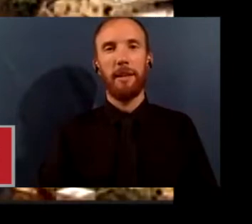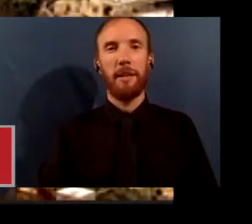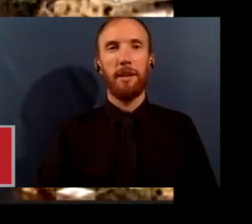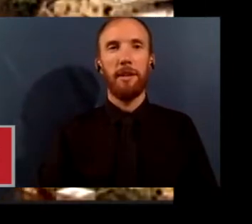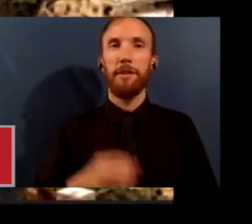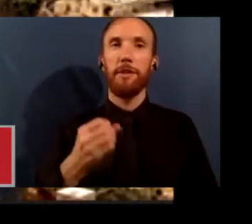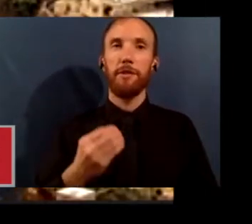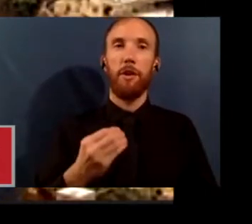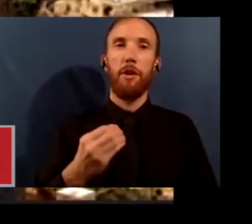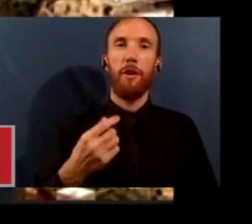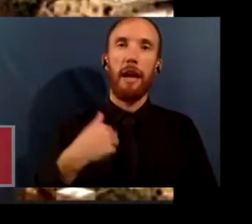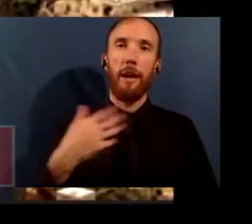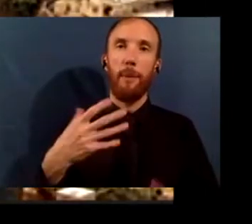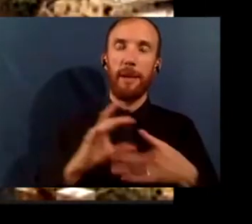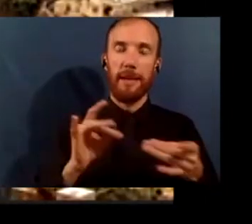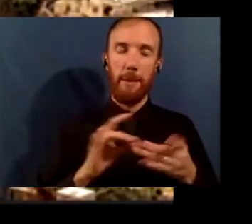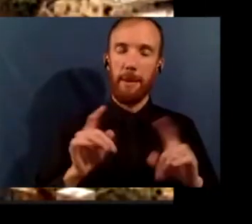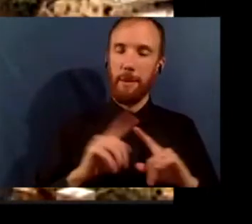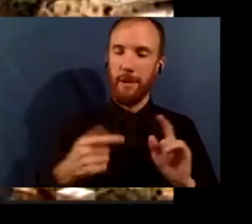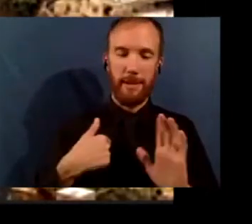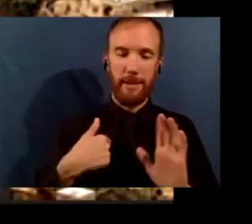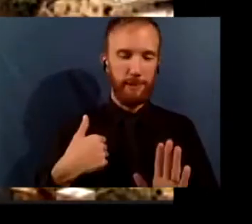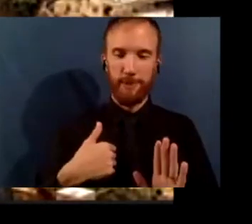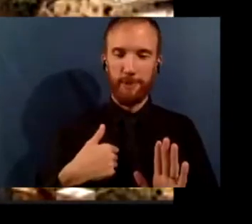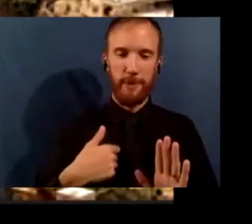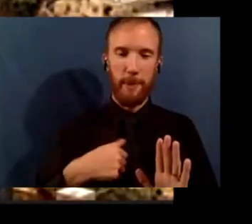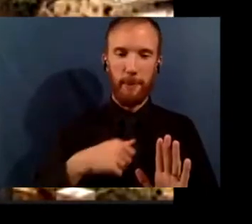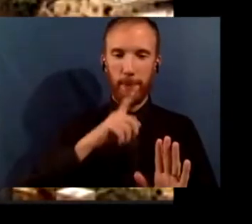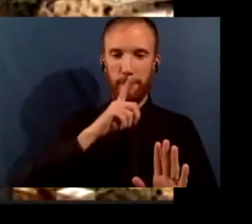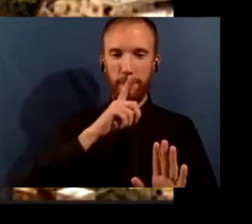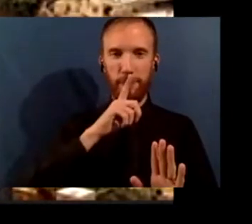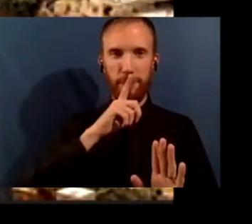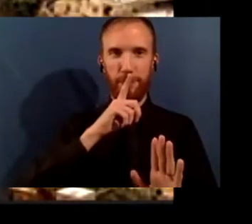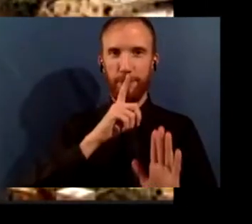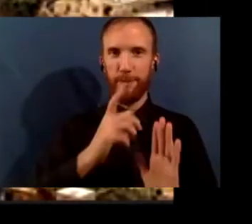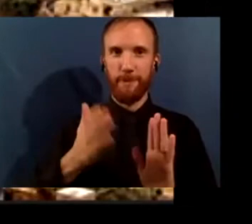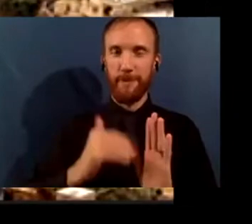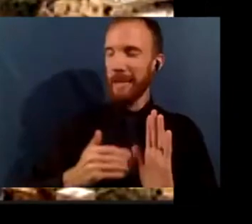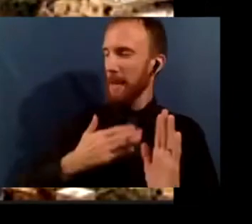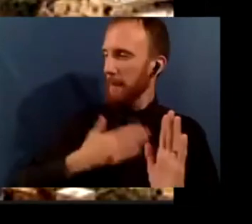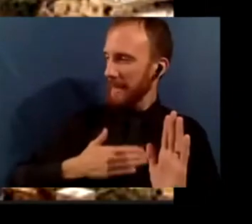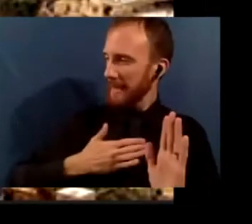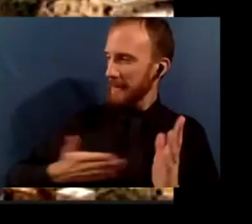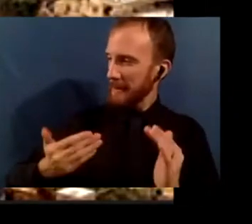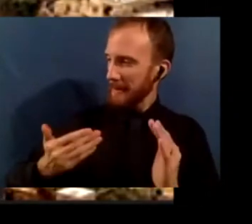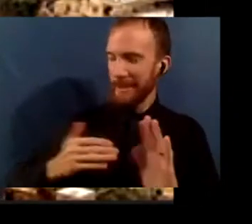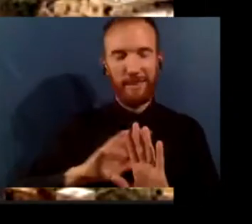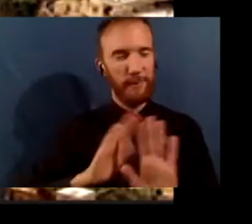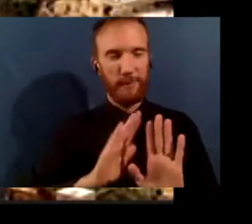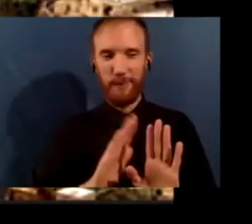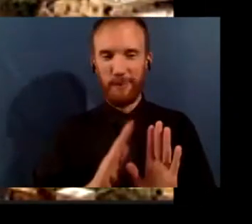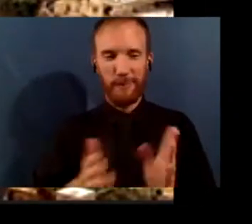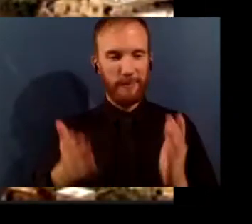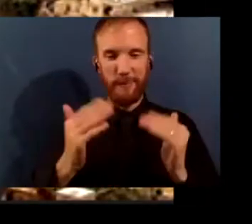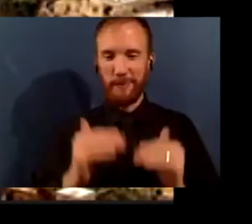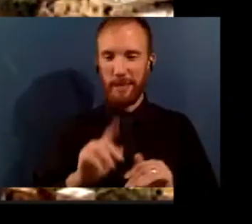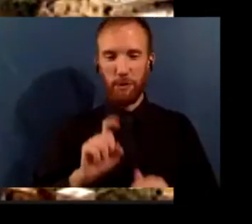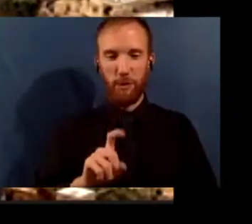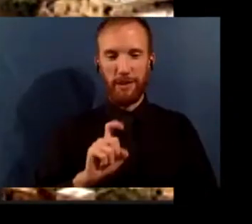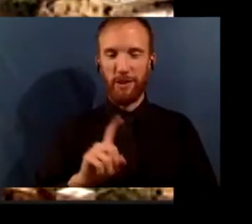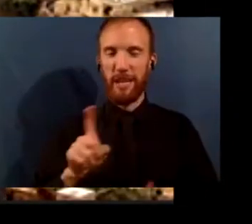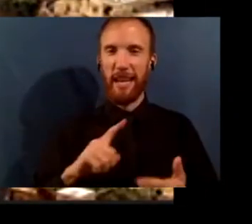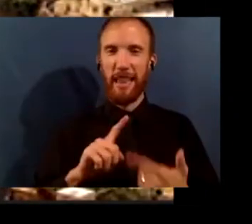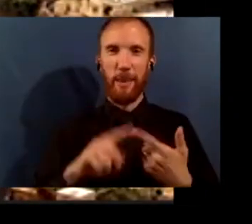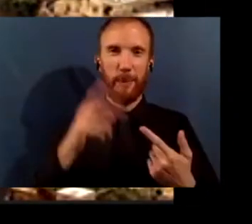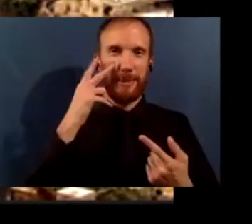I want to comment, but I'm not going to, so we can get to the next question. Please comment. Comment. Thank you so much. Let's just do the next question, then we'll see, because